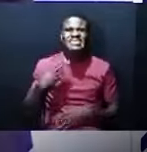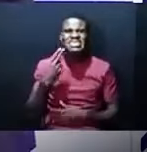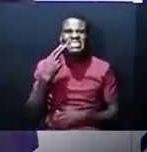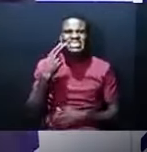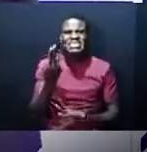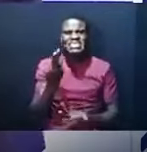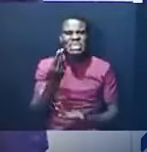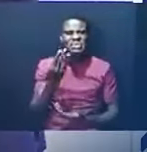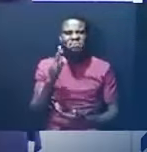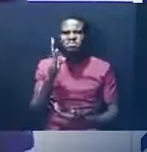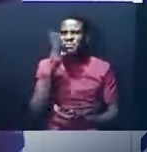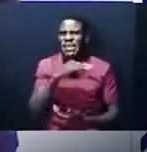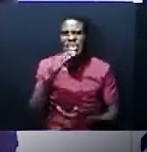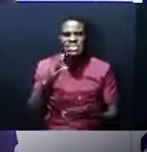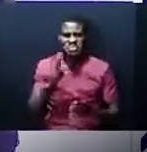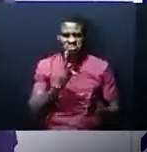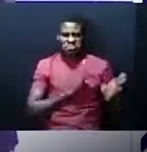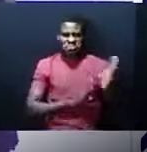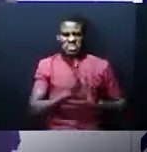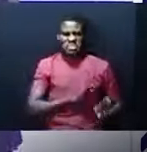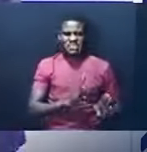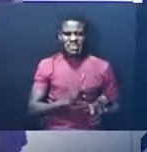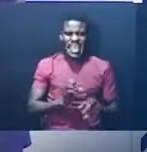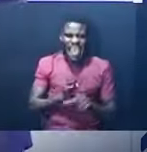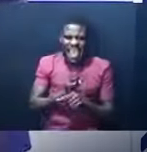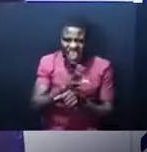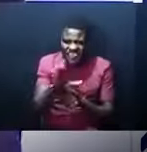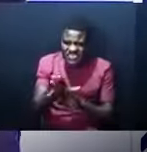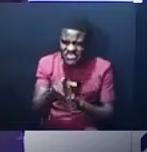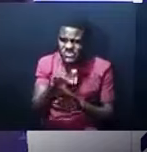behavior, I've said, destroy your beautiful